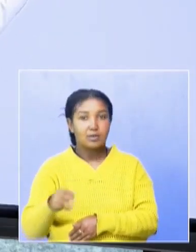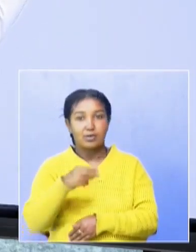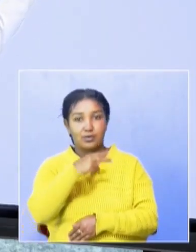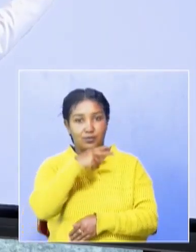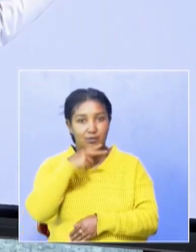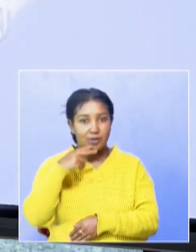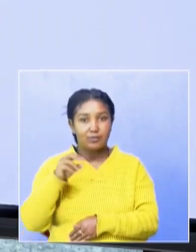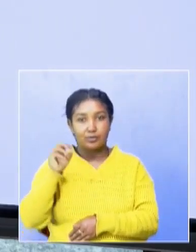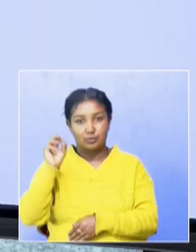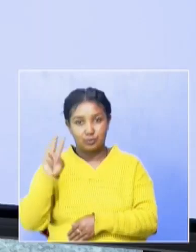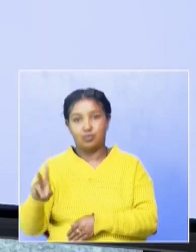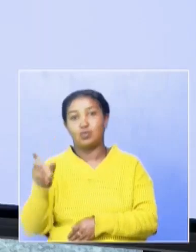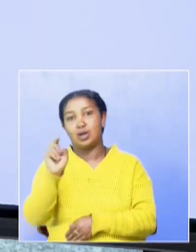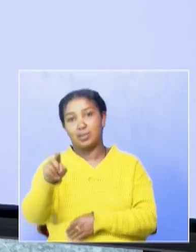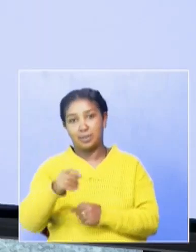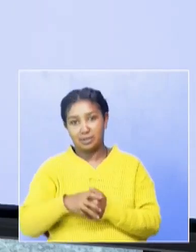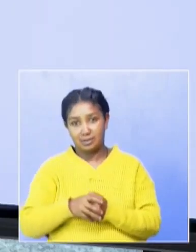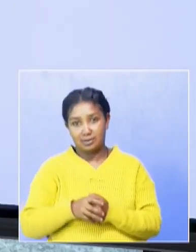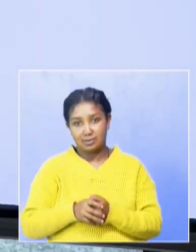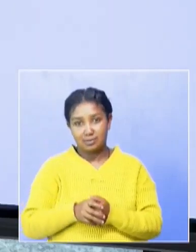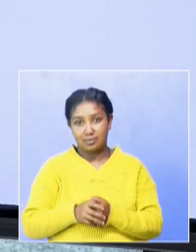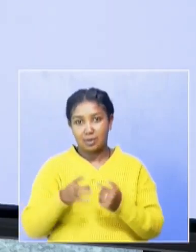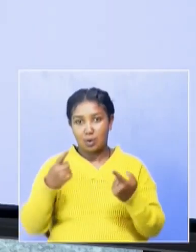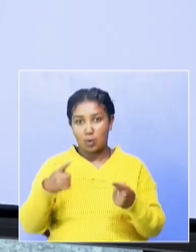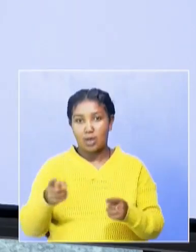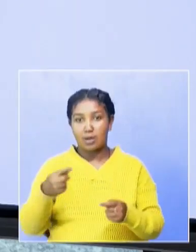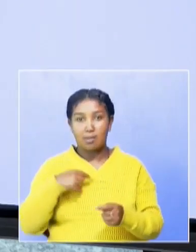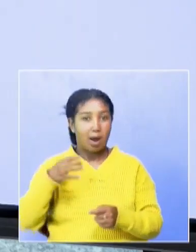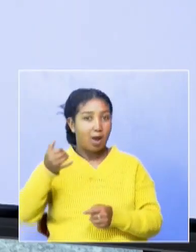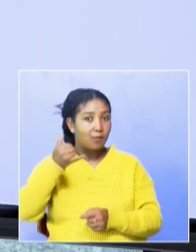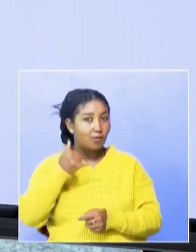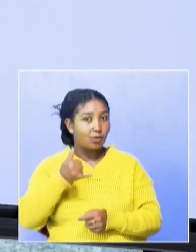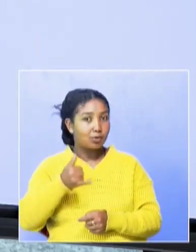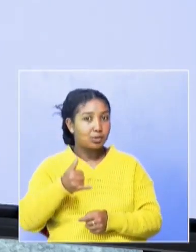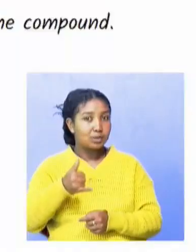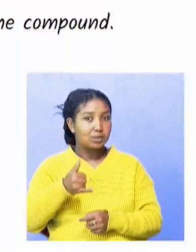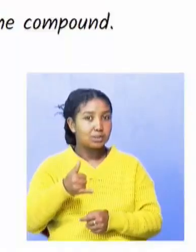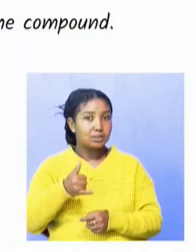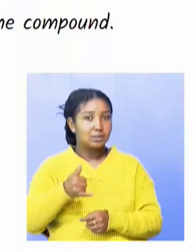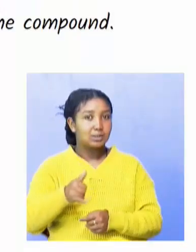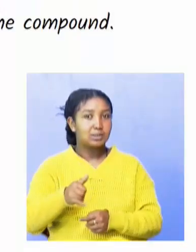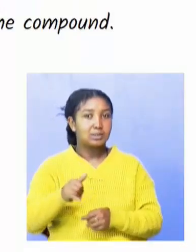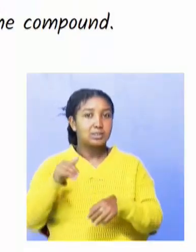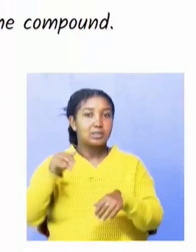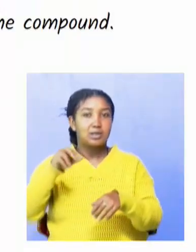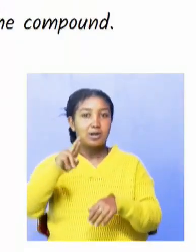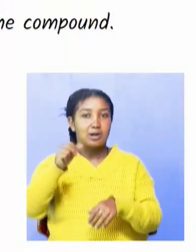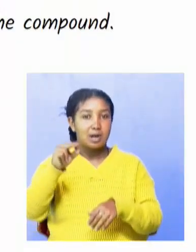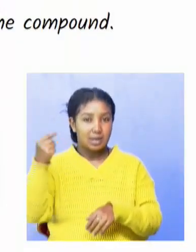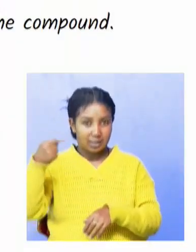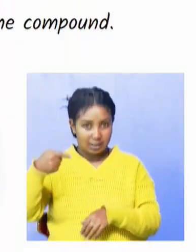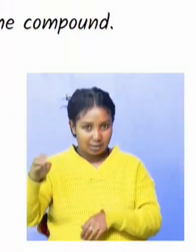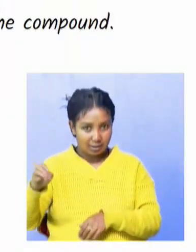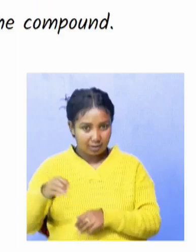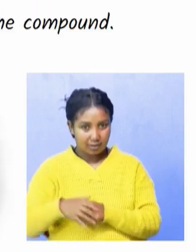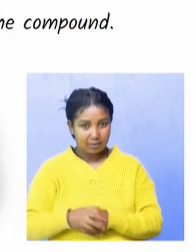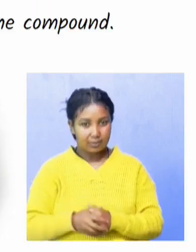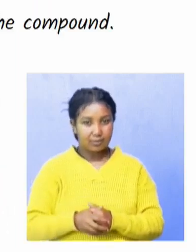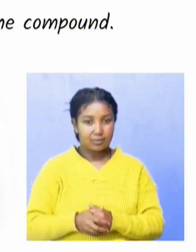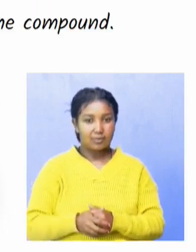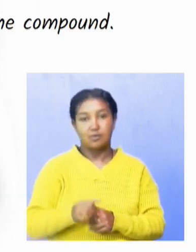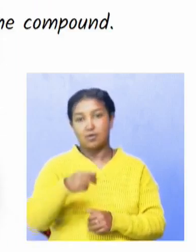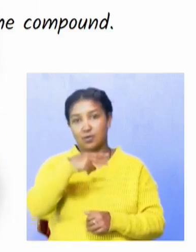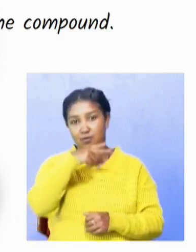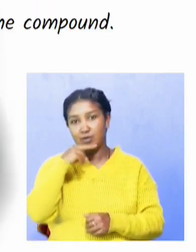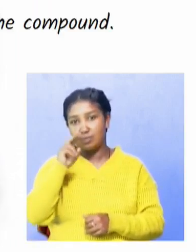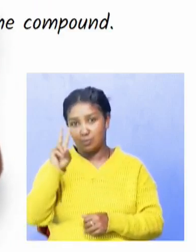verb 2. When my phone rang. When my